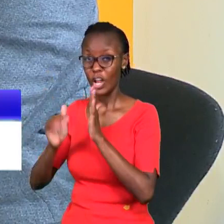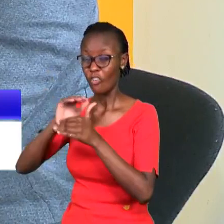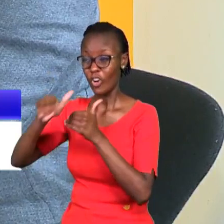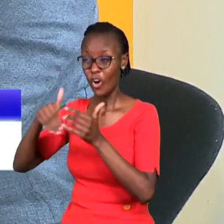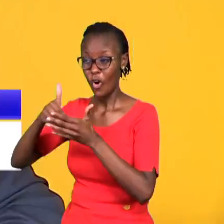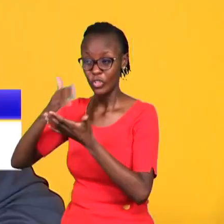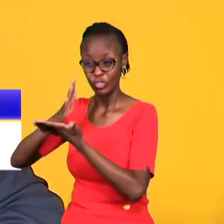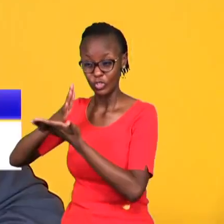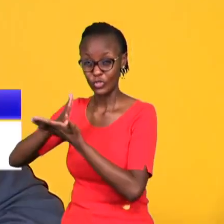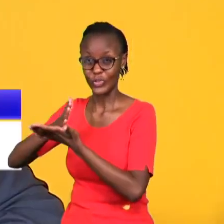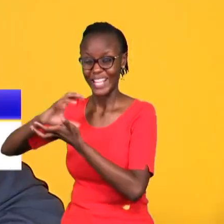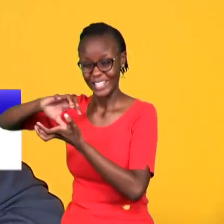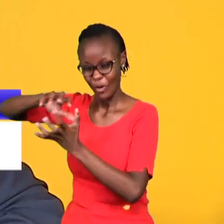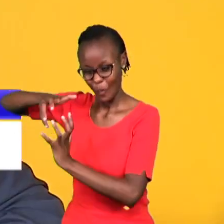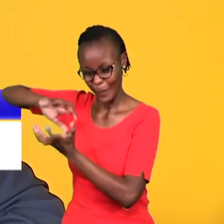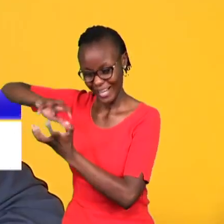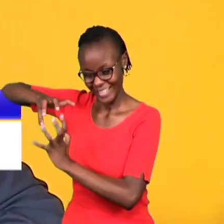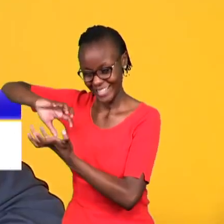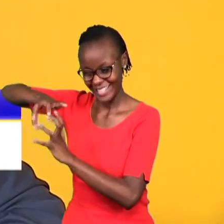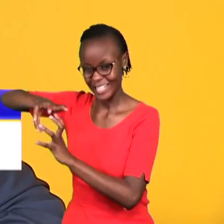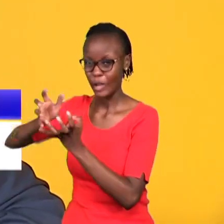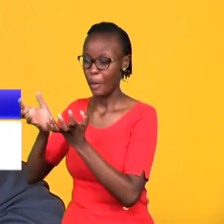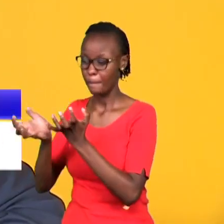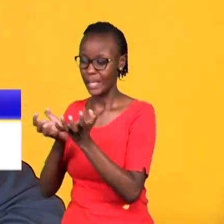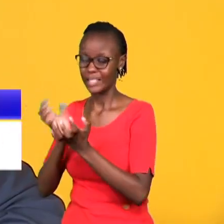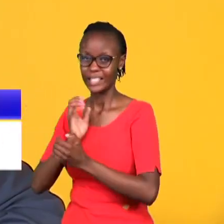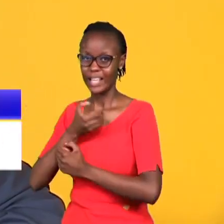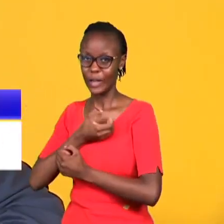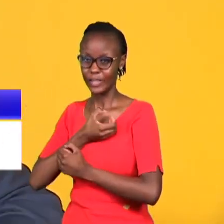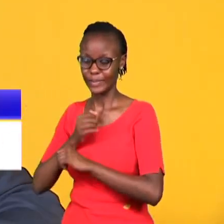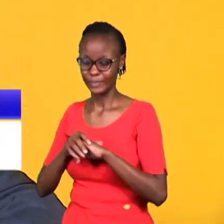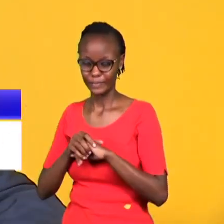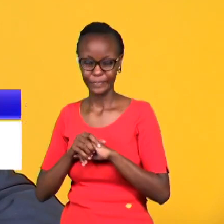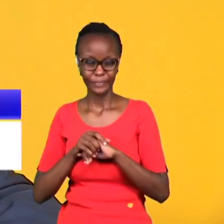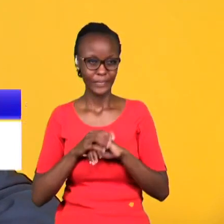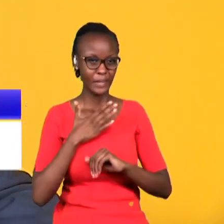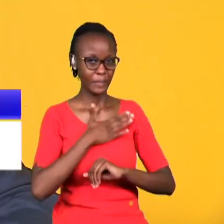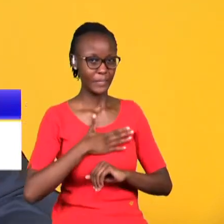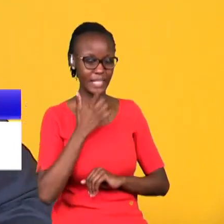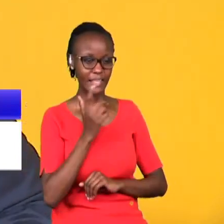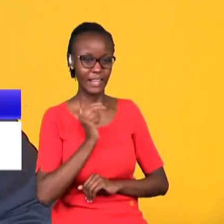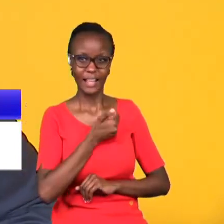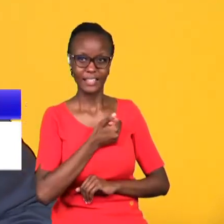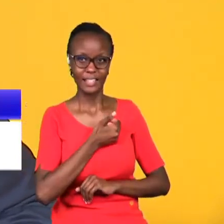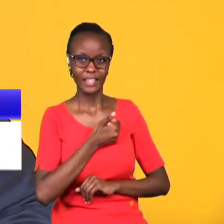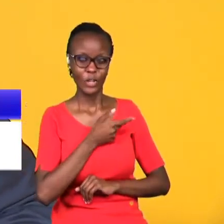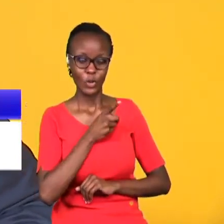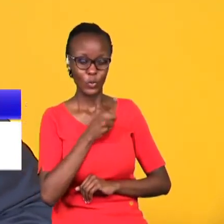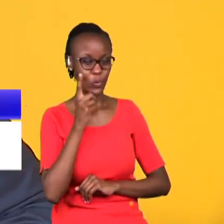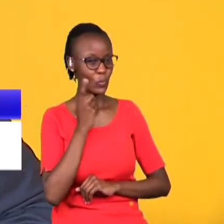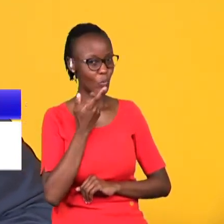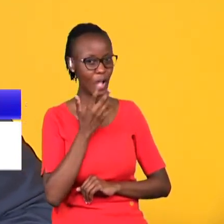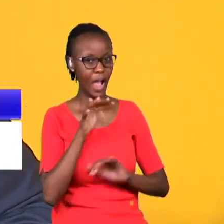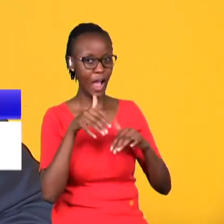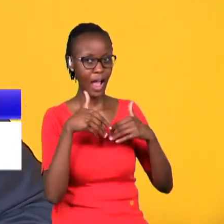complexity, in a simple term, of our business scale. Can you please paint to us a brief picture